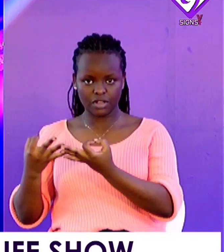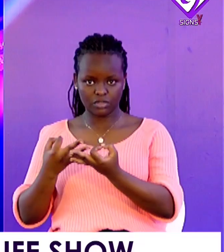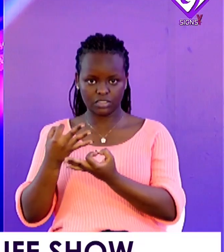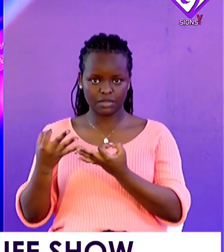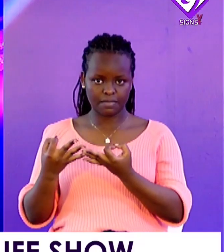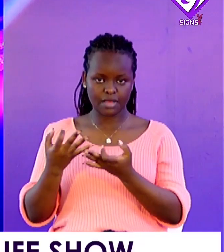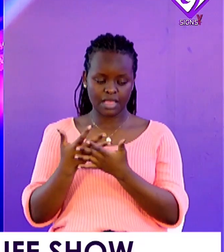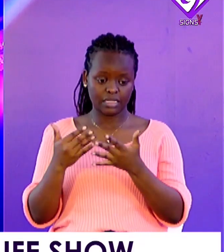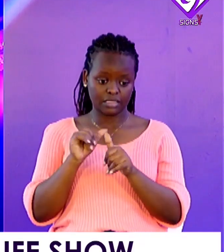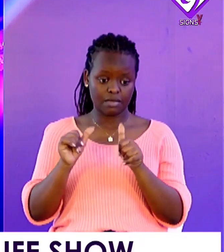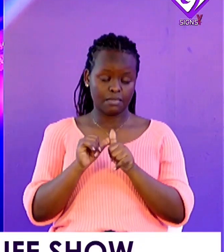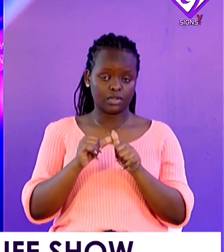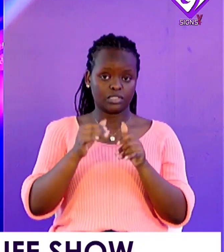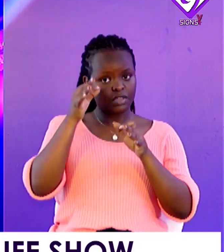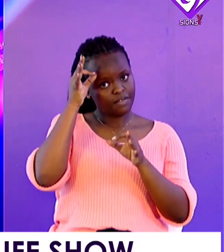matters of faith,